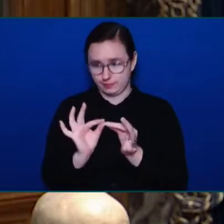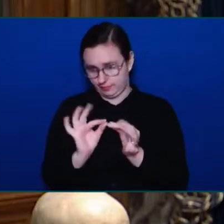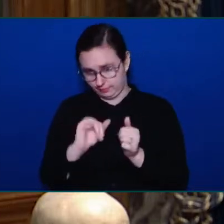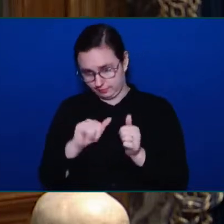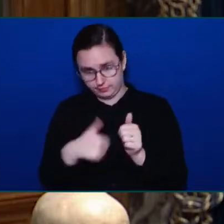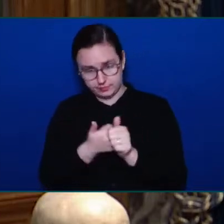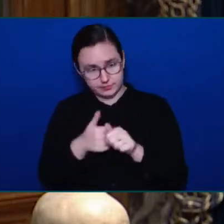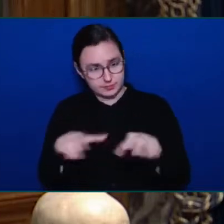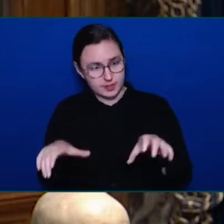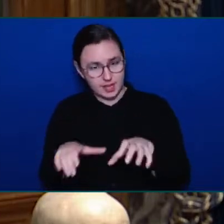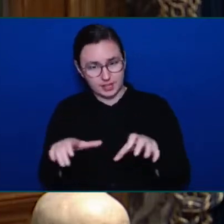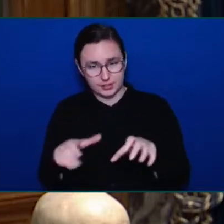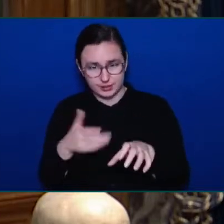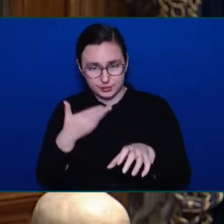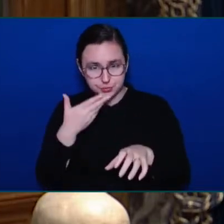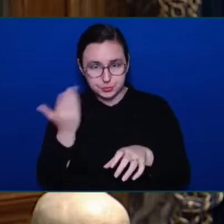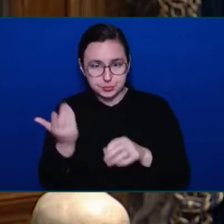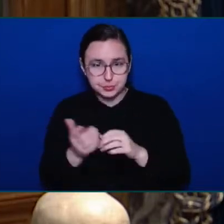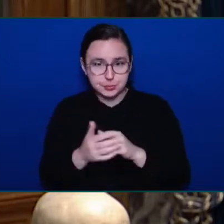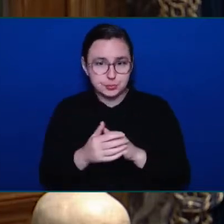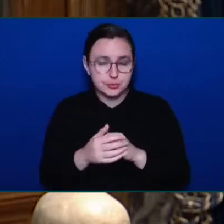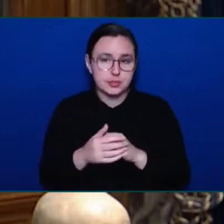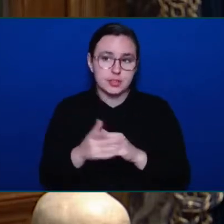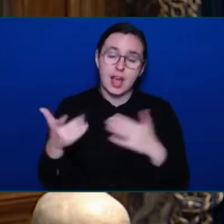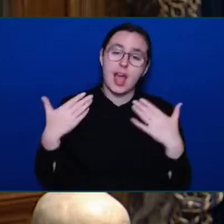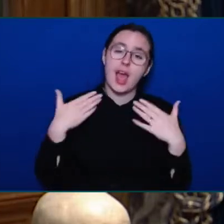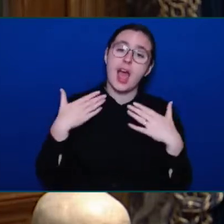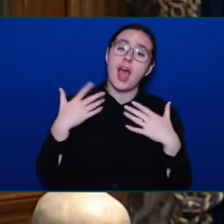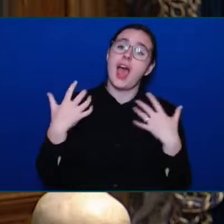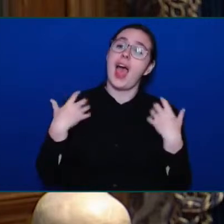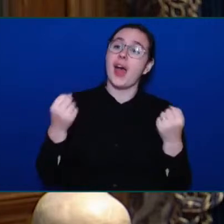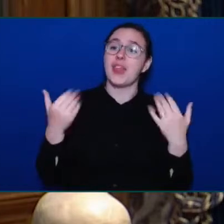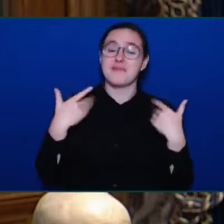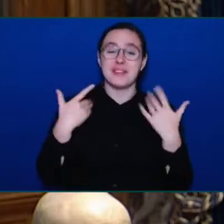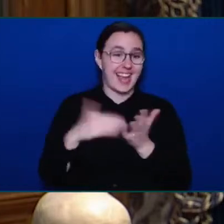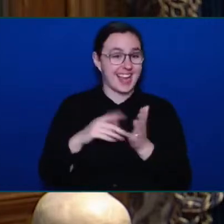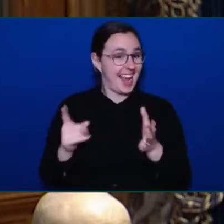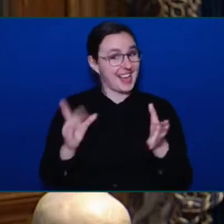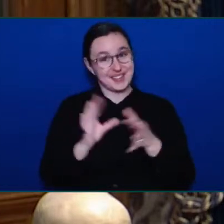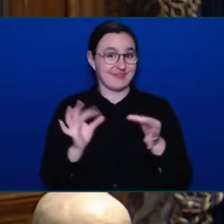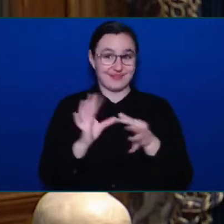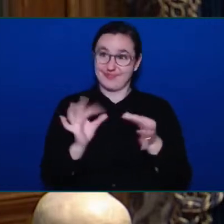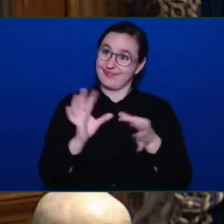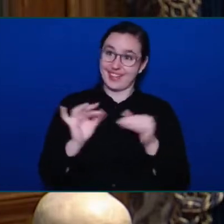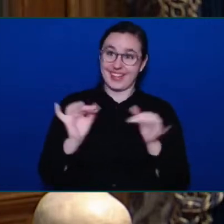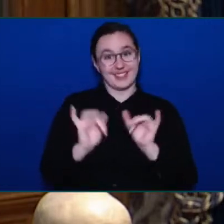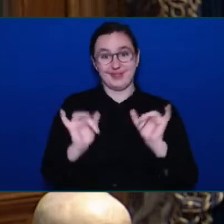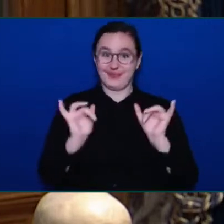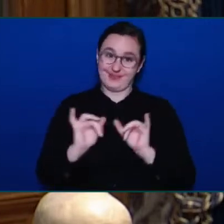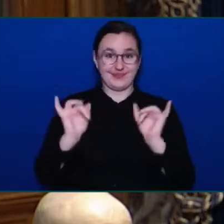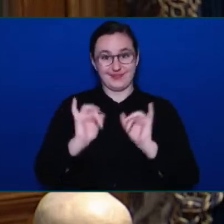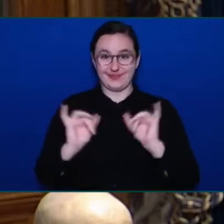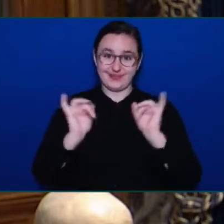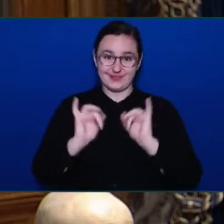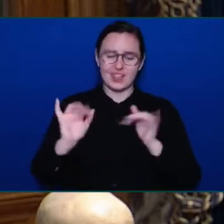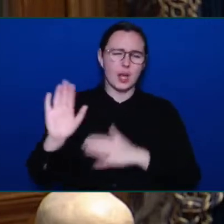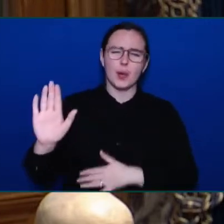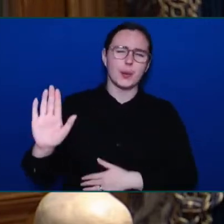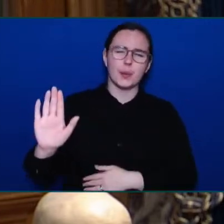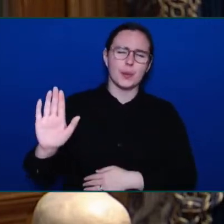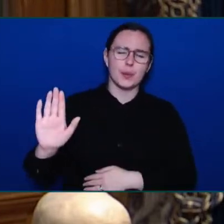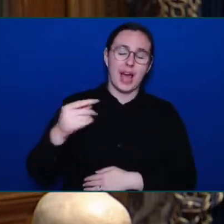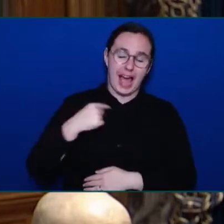minister. But my question was to the Premier, because under this government's watch, let's look at what's